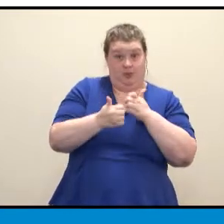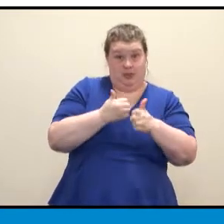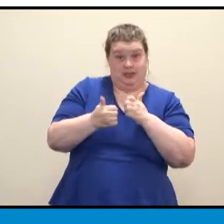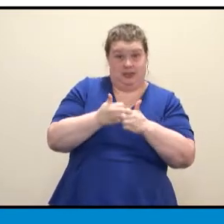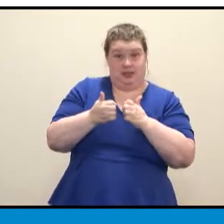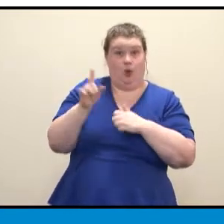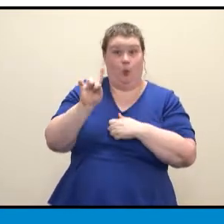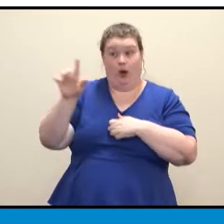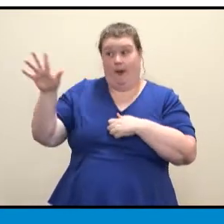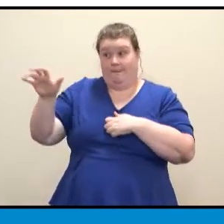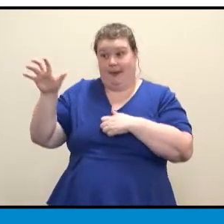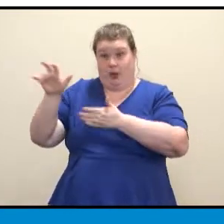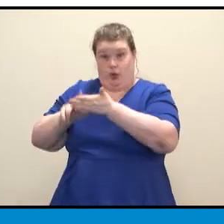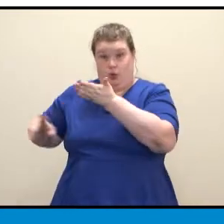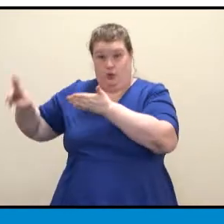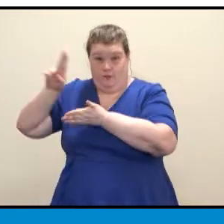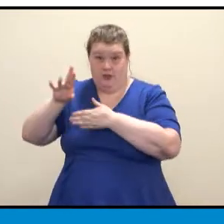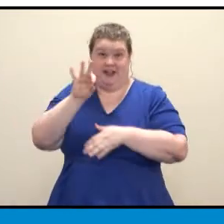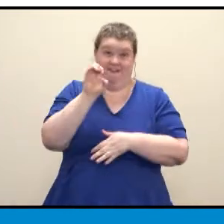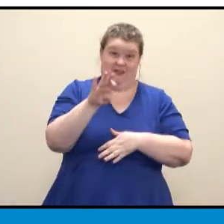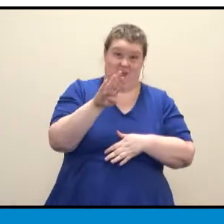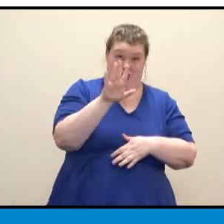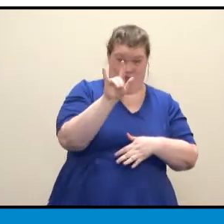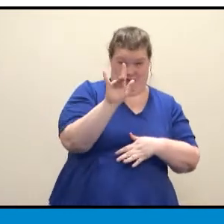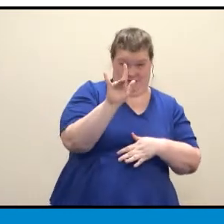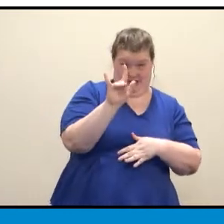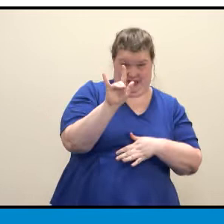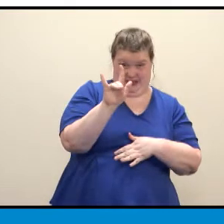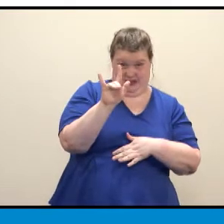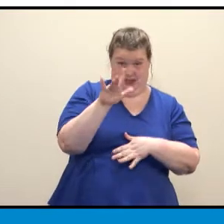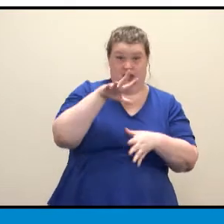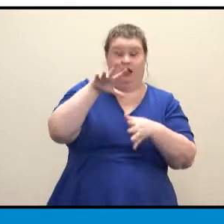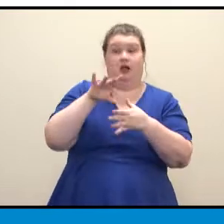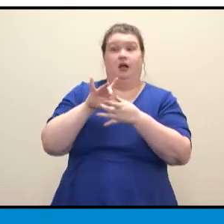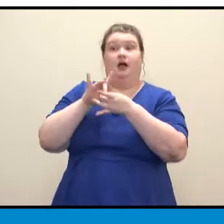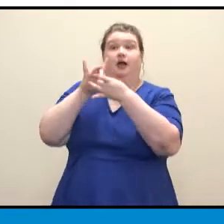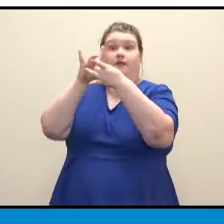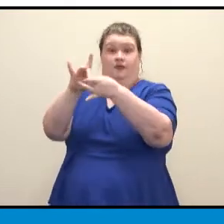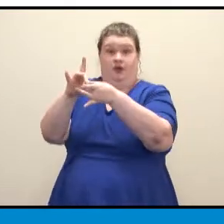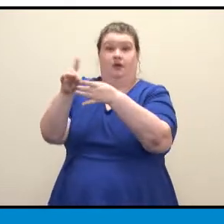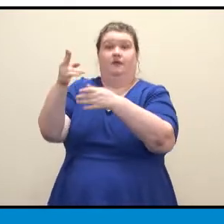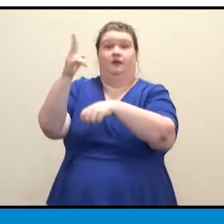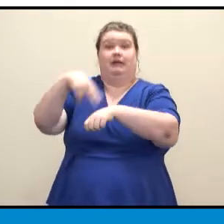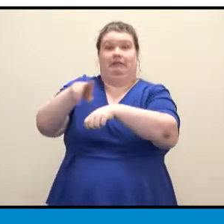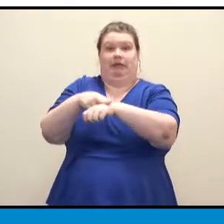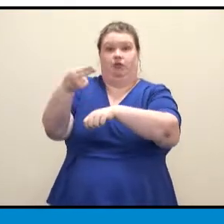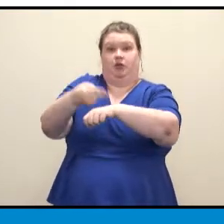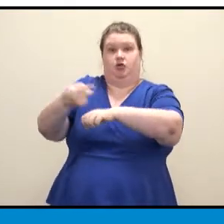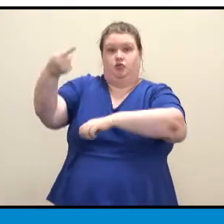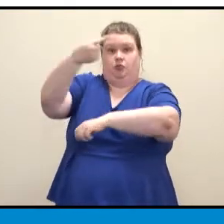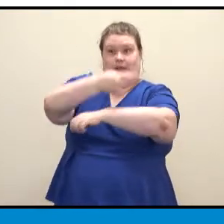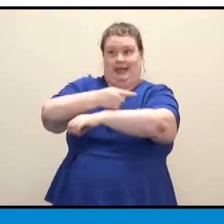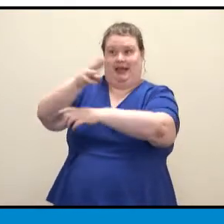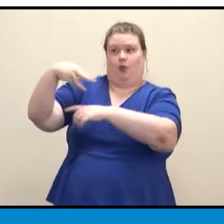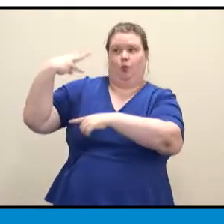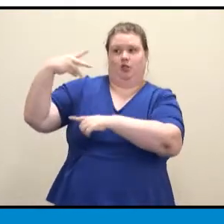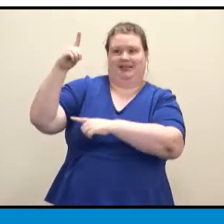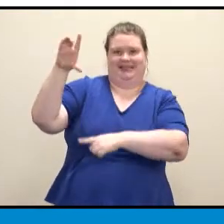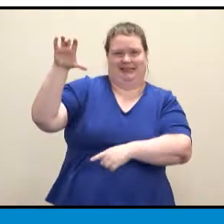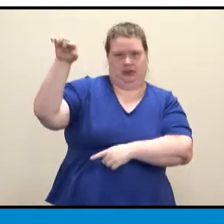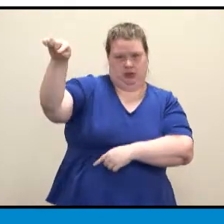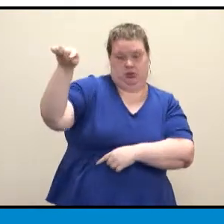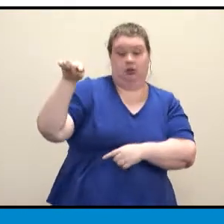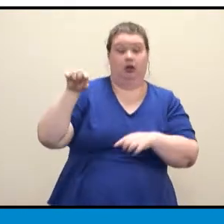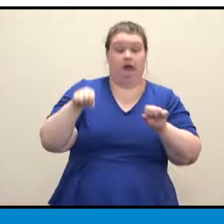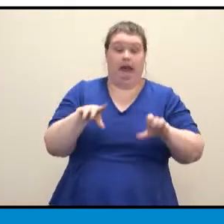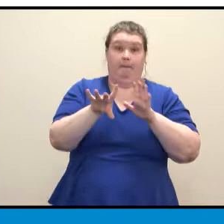the 25th. It's an affiliate of National History Day in Washington, D.C. Each student chooses a historical topic in any subject that is